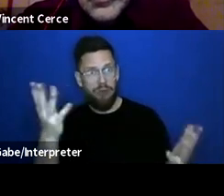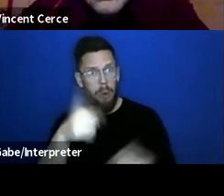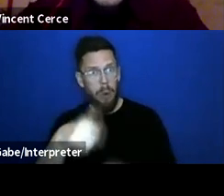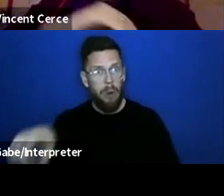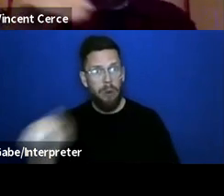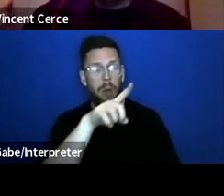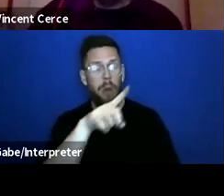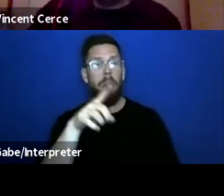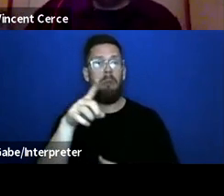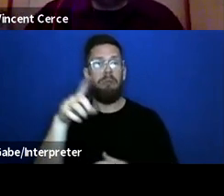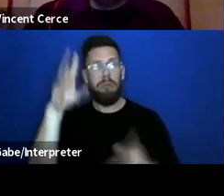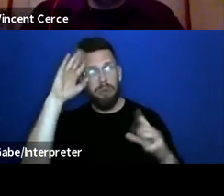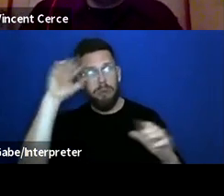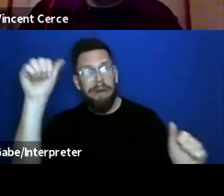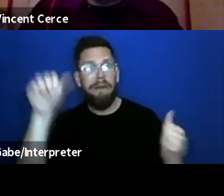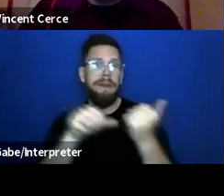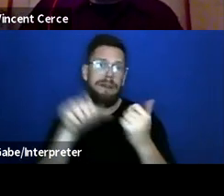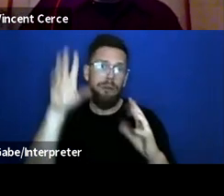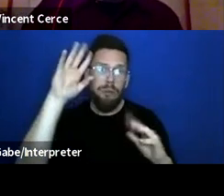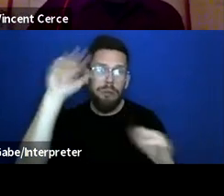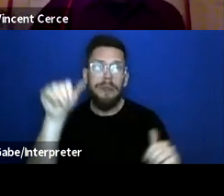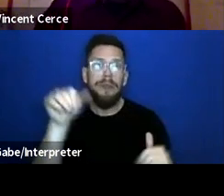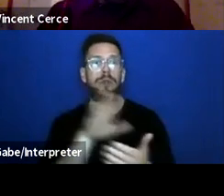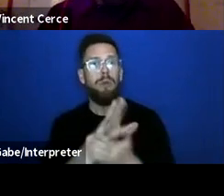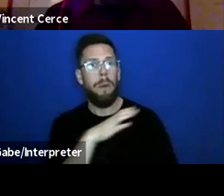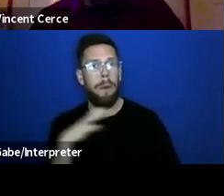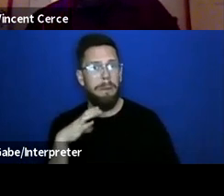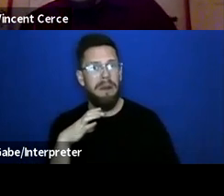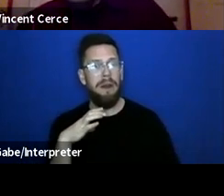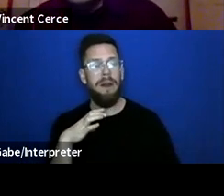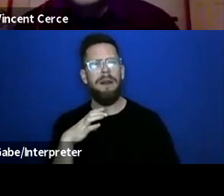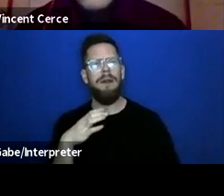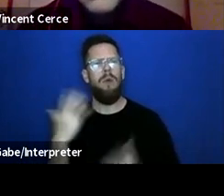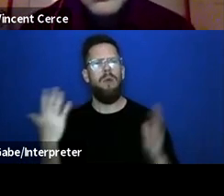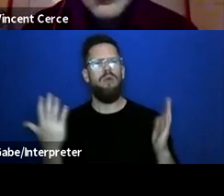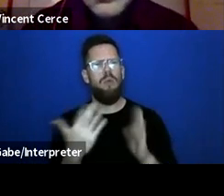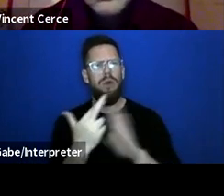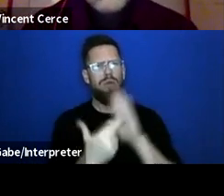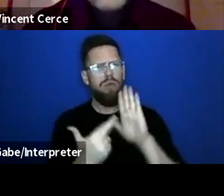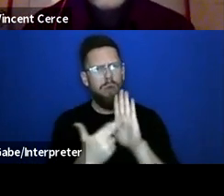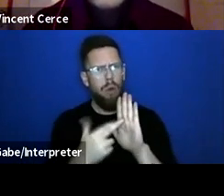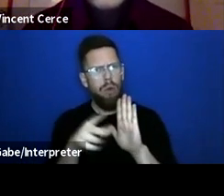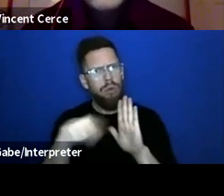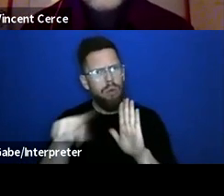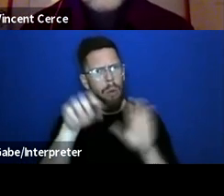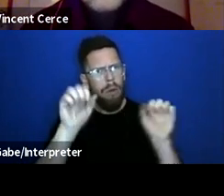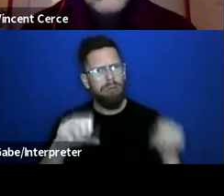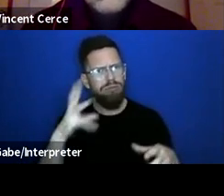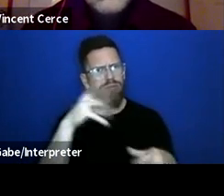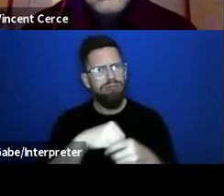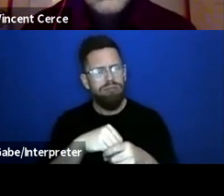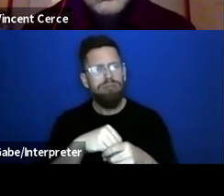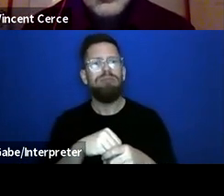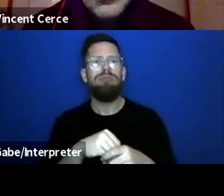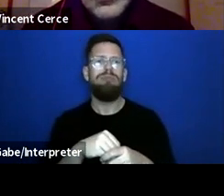the superintendent and assistant superintendent and others who are here, you know, what kind of role you can play. And of course, that basically being, you know,